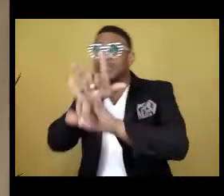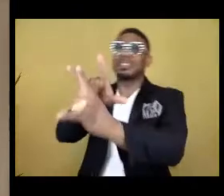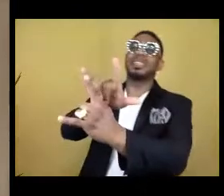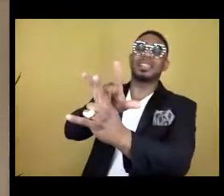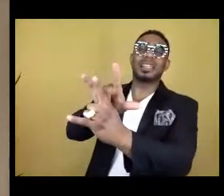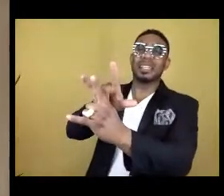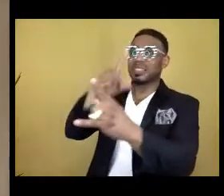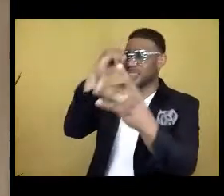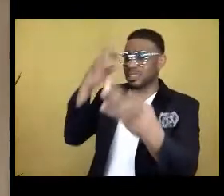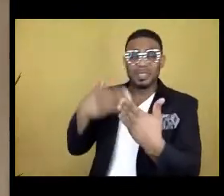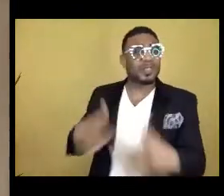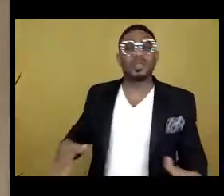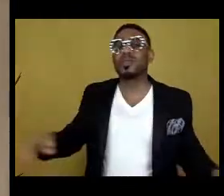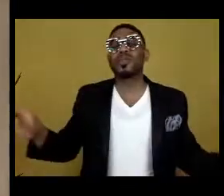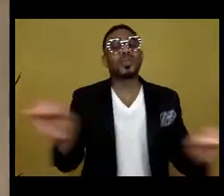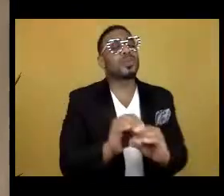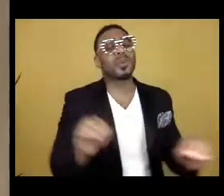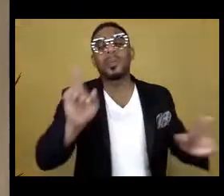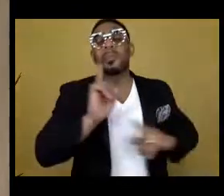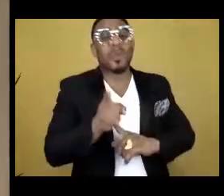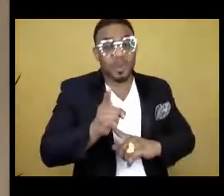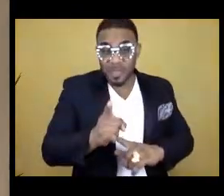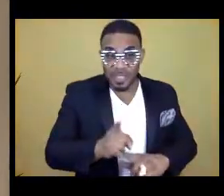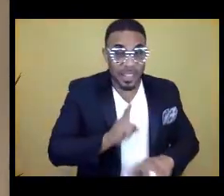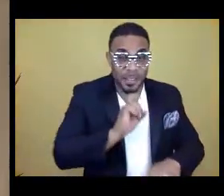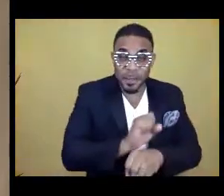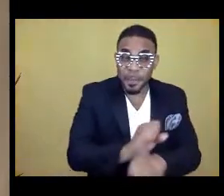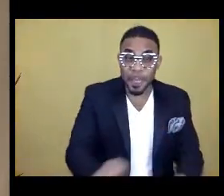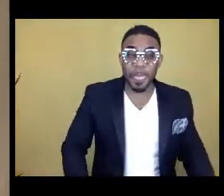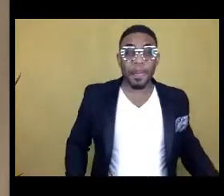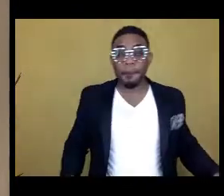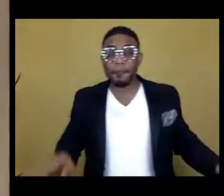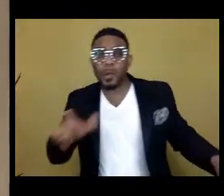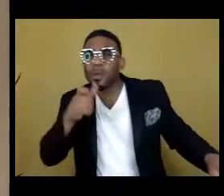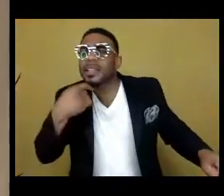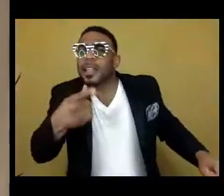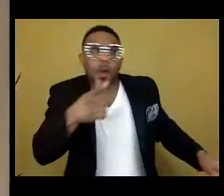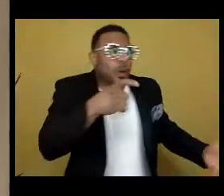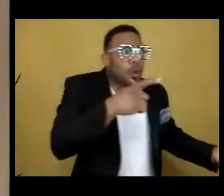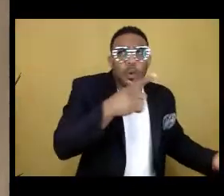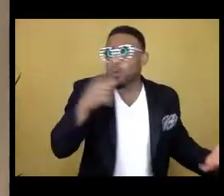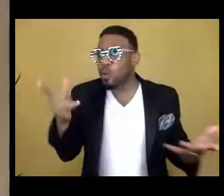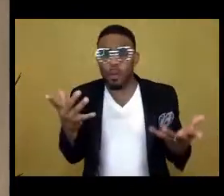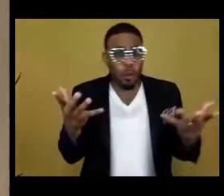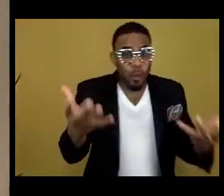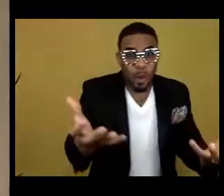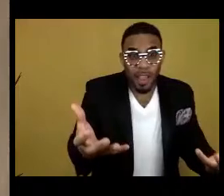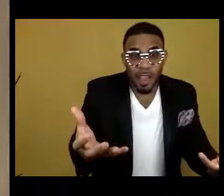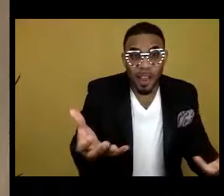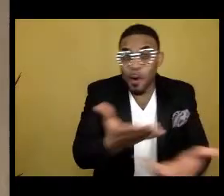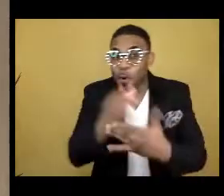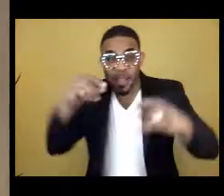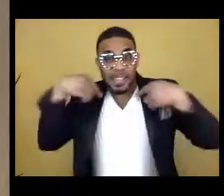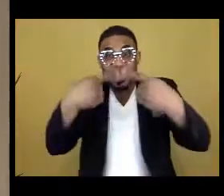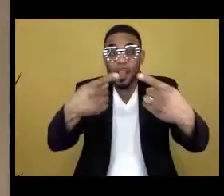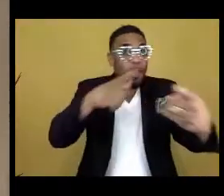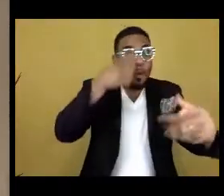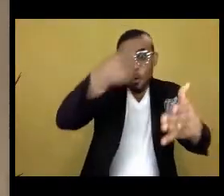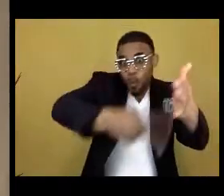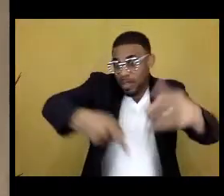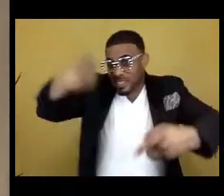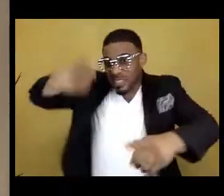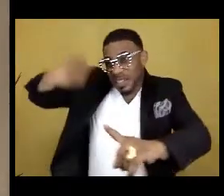don't lose a moment's sleep. Who can tell you who to want? Who can tell you what